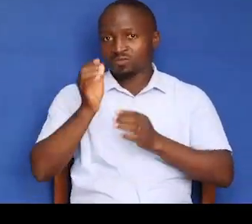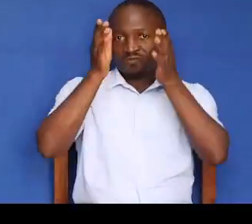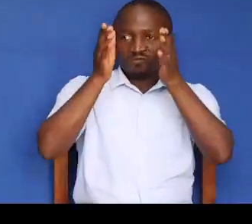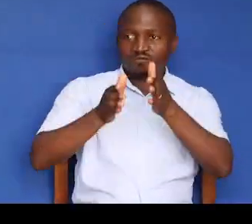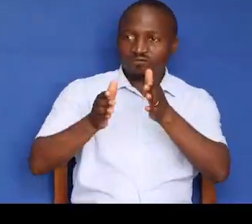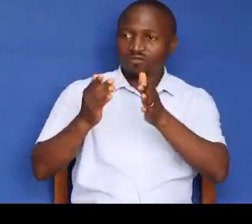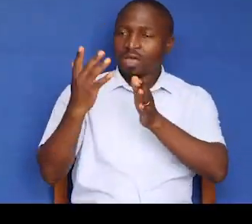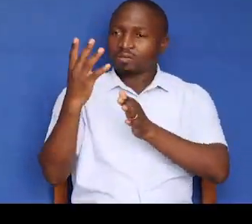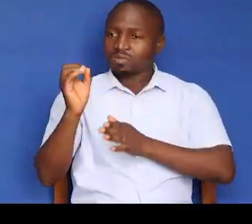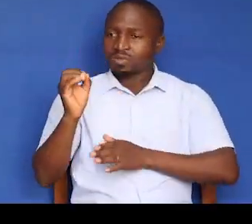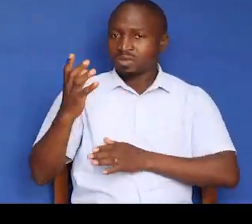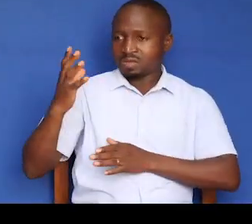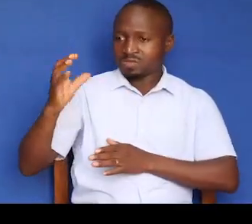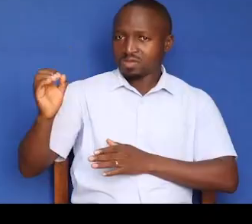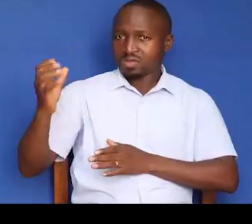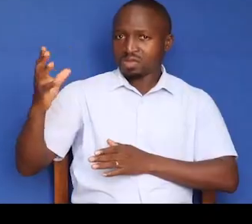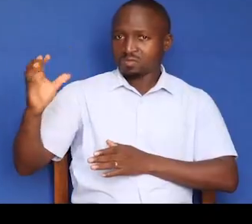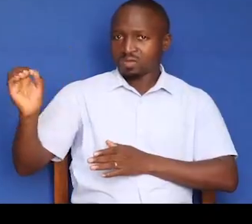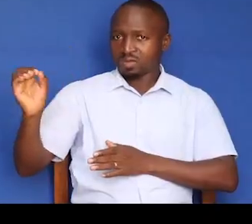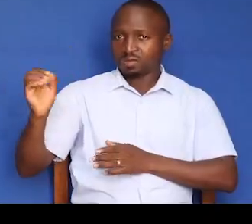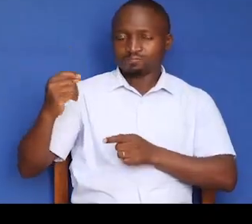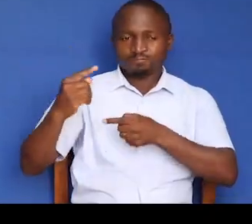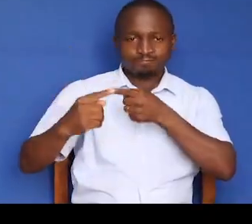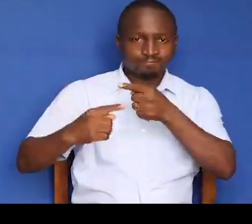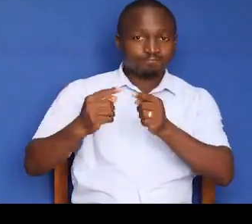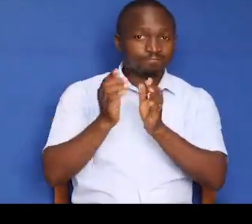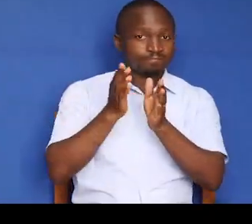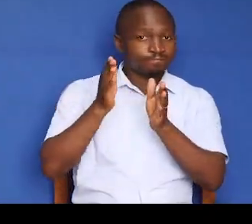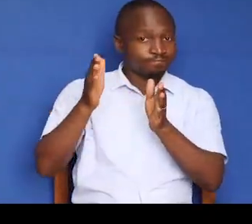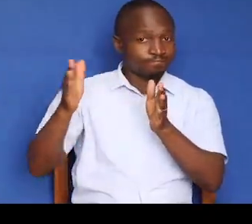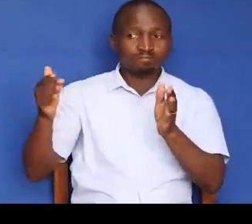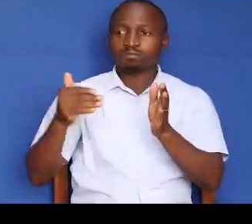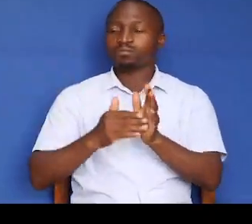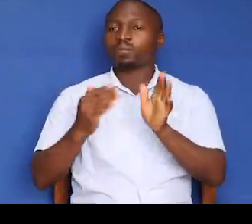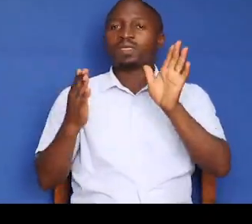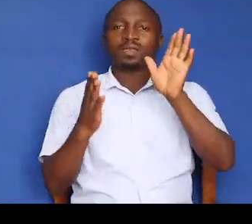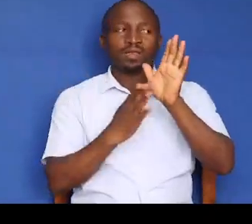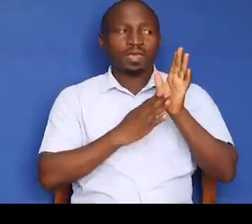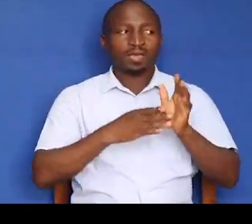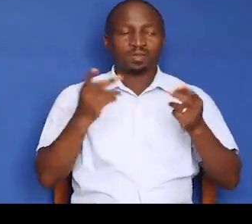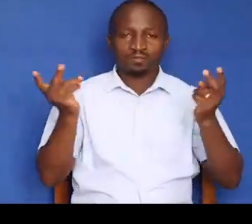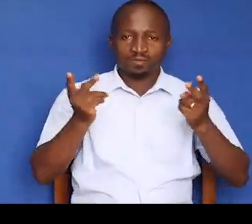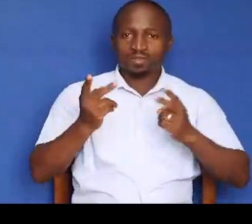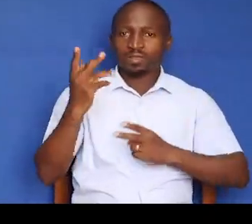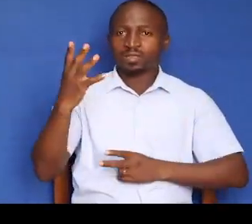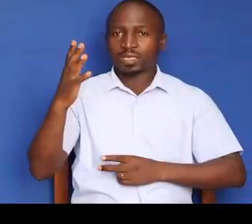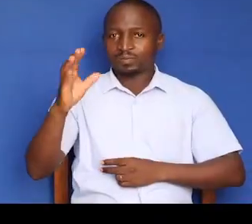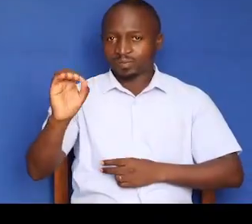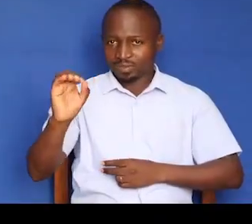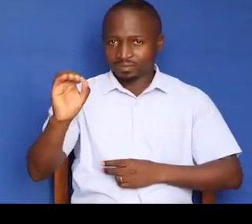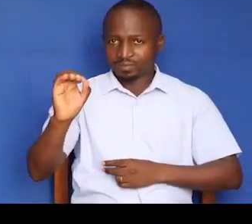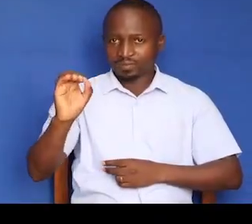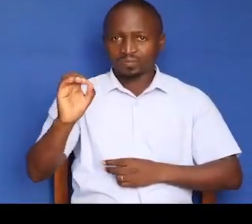50, at 5 is 50, at 6 is 50, at 7, at 8, up to 9 is also